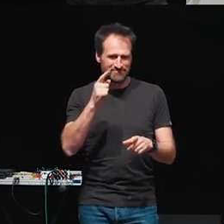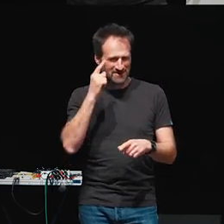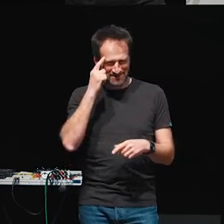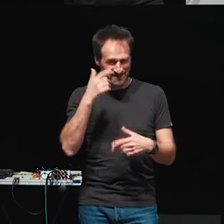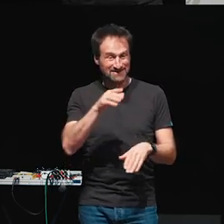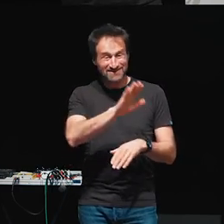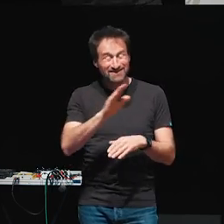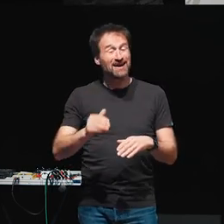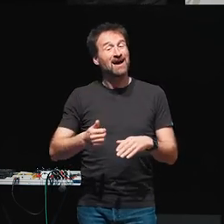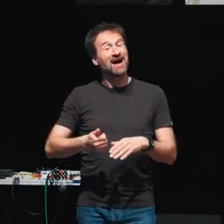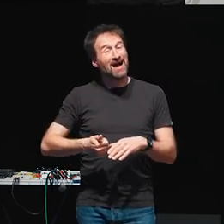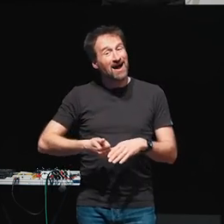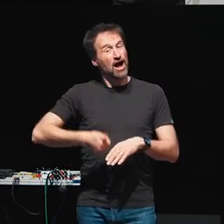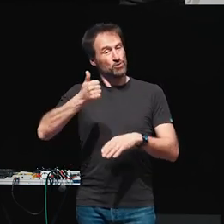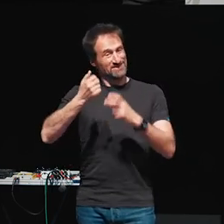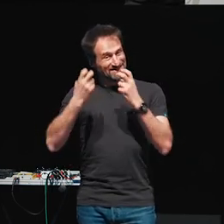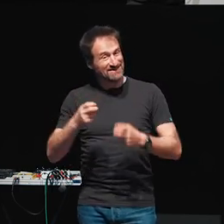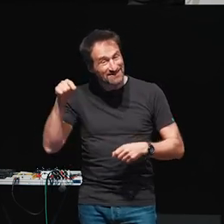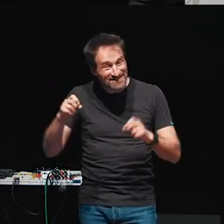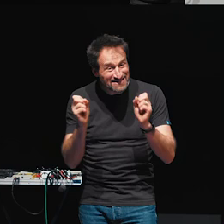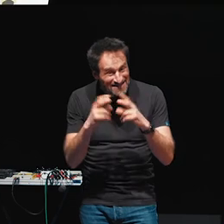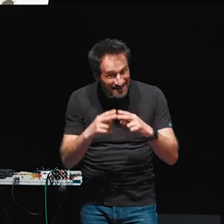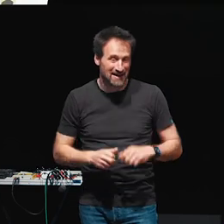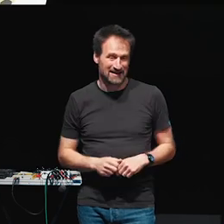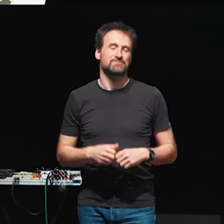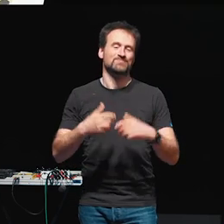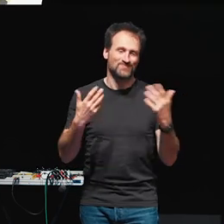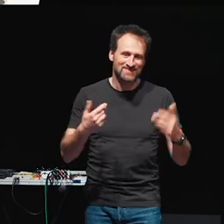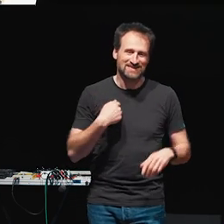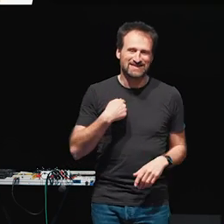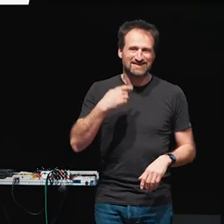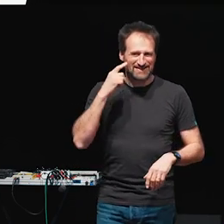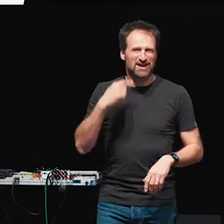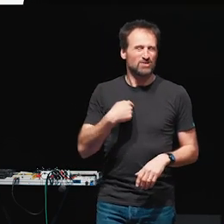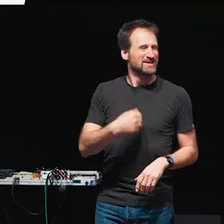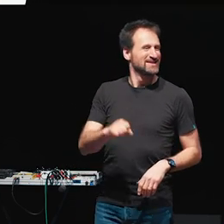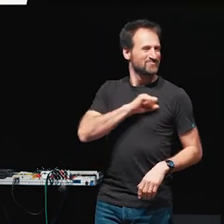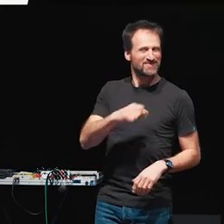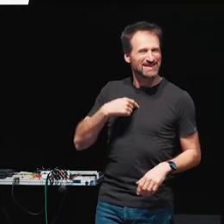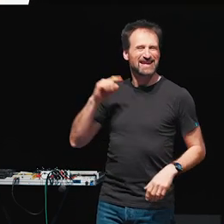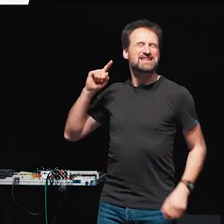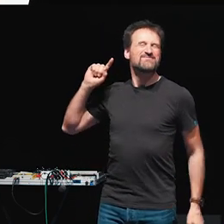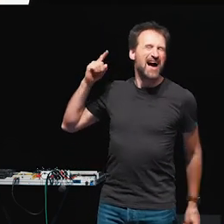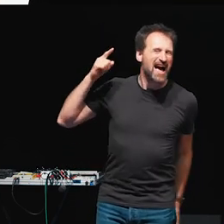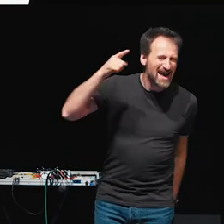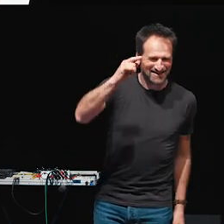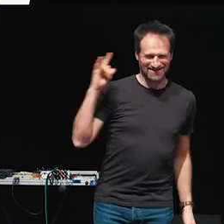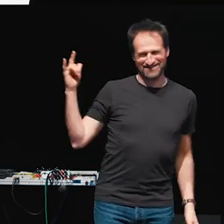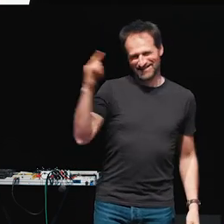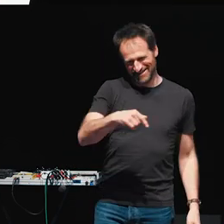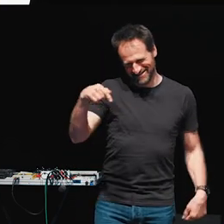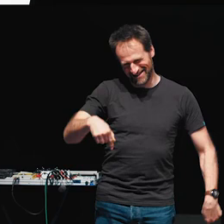in Sydney. So I hope I beat some sort of record for the longest travel here, straight from Australia.